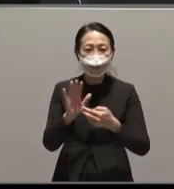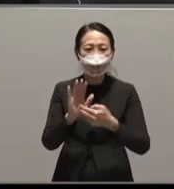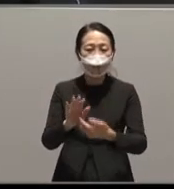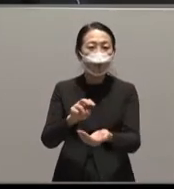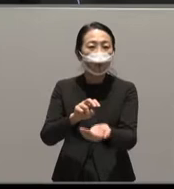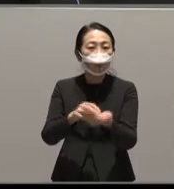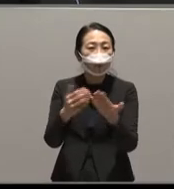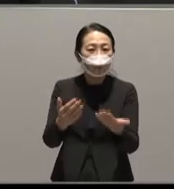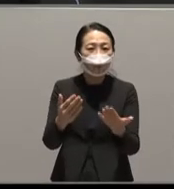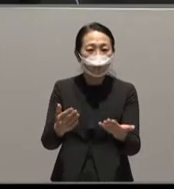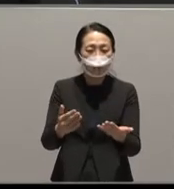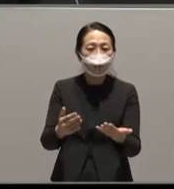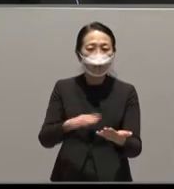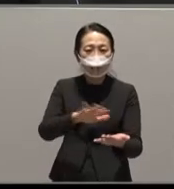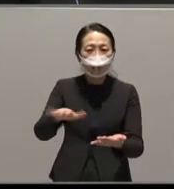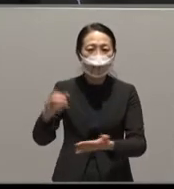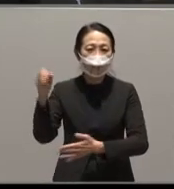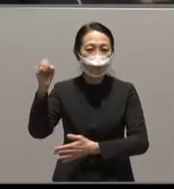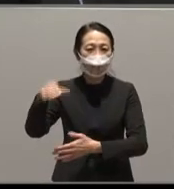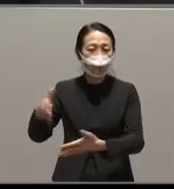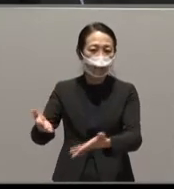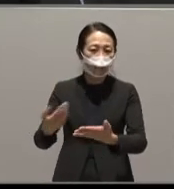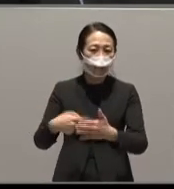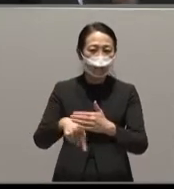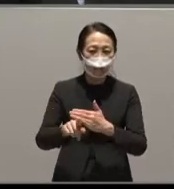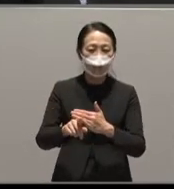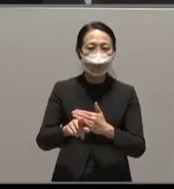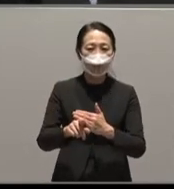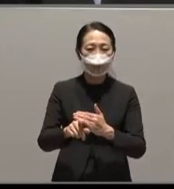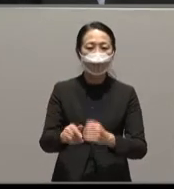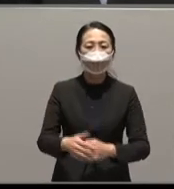of preventive medicine,